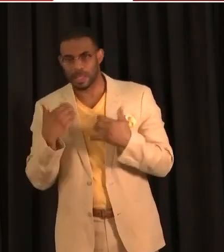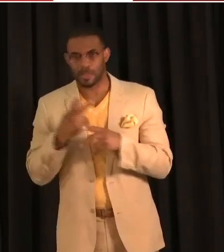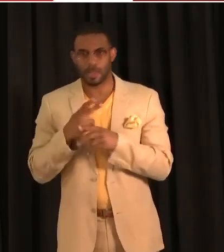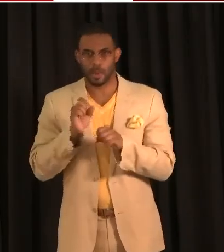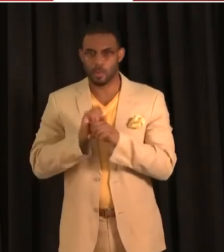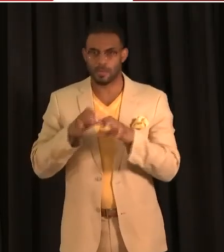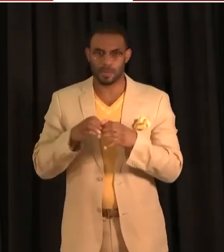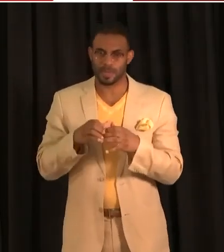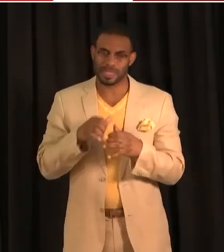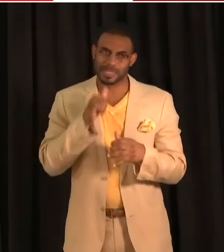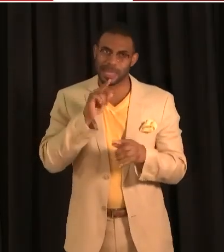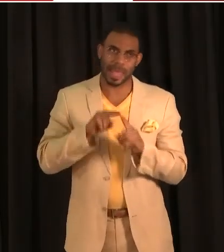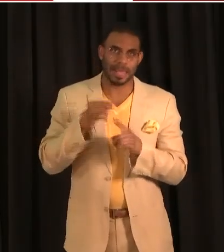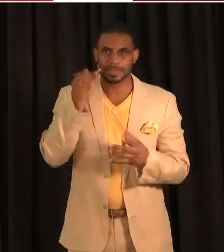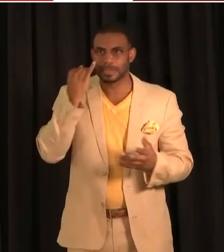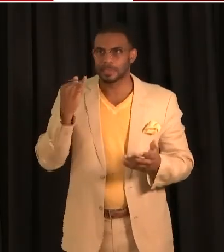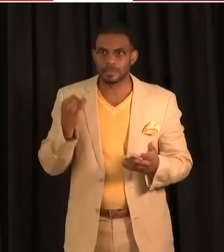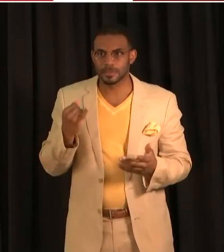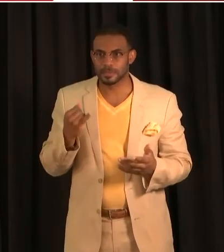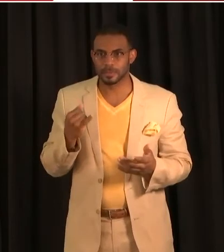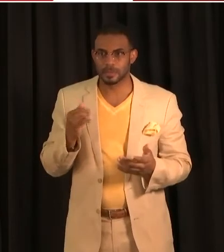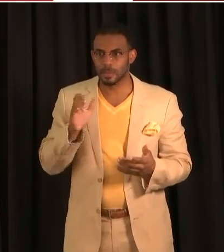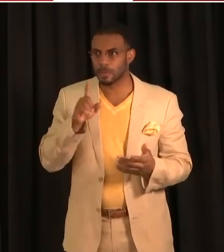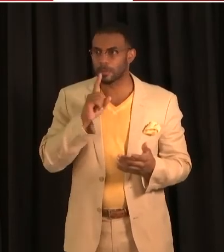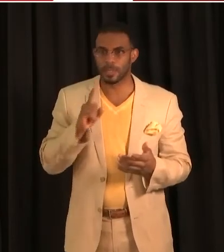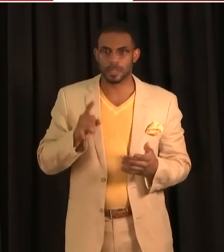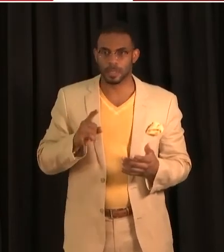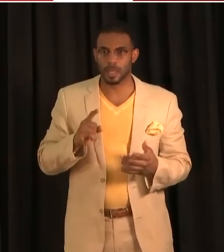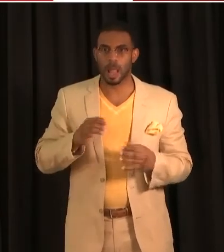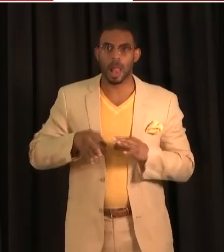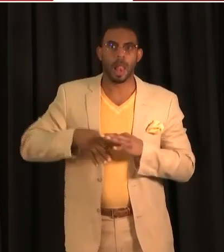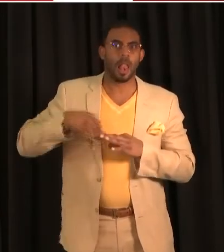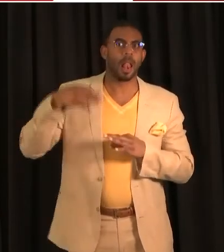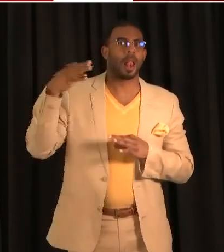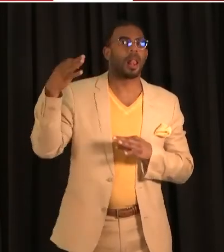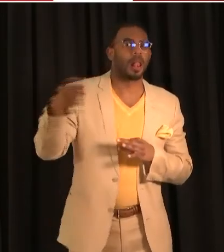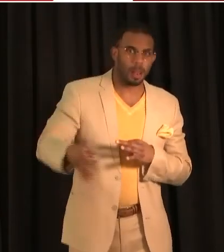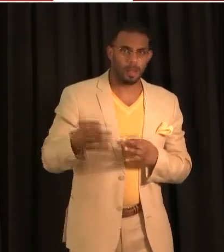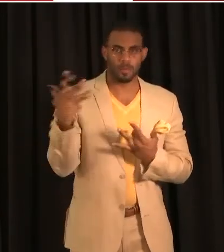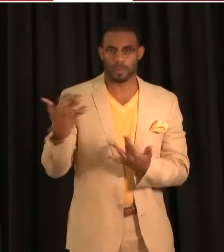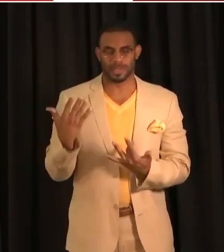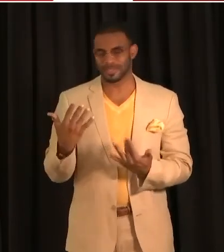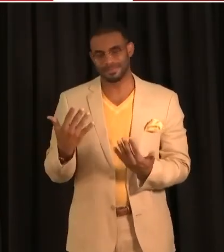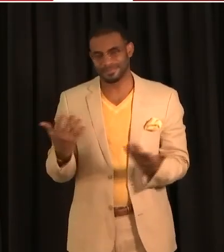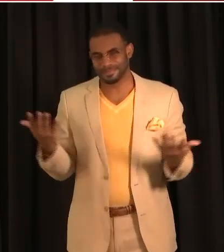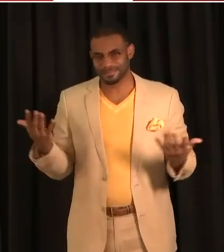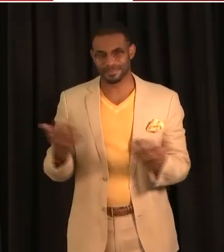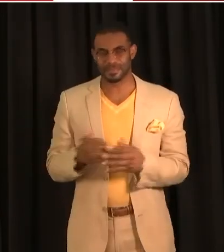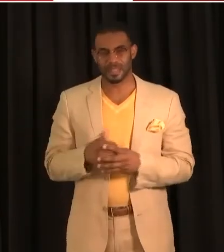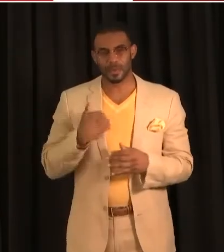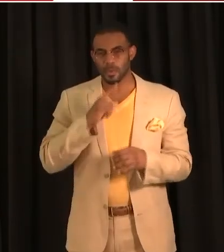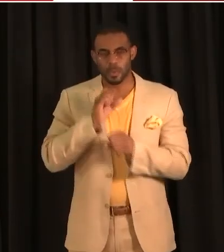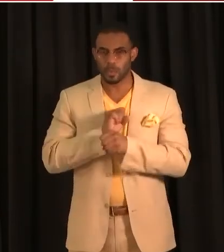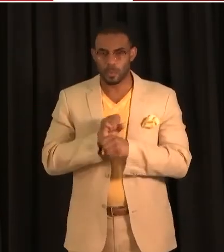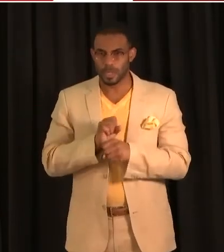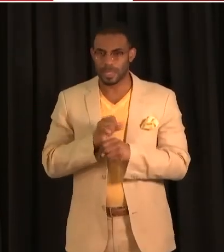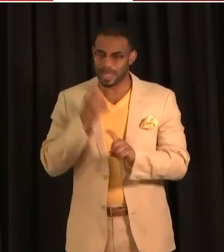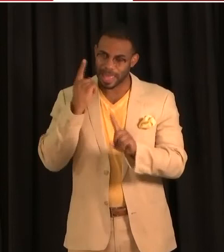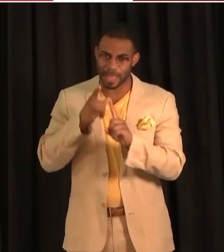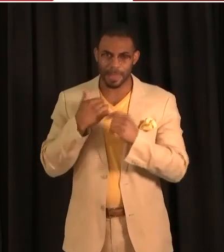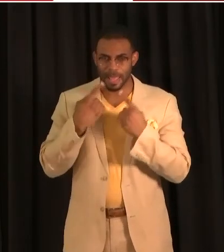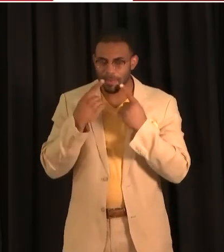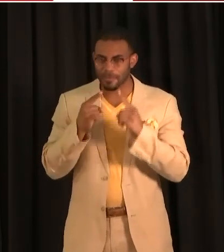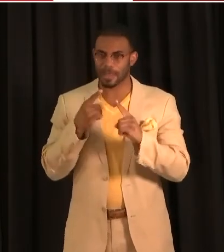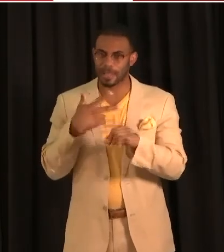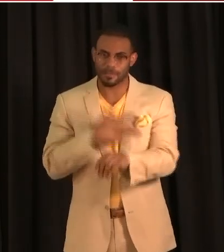well. So it is not as though there is going to be a long, drawn-out process for it. We are really aiming